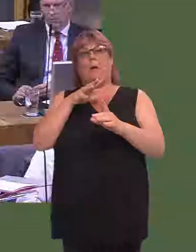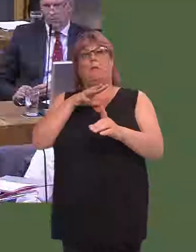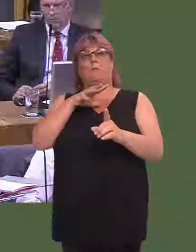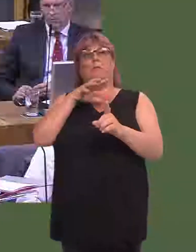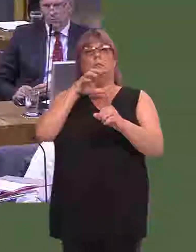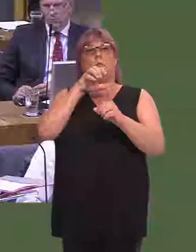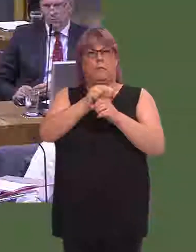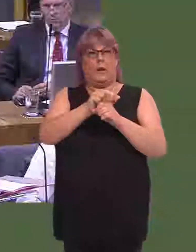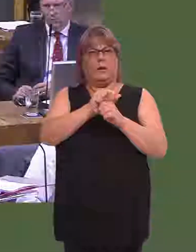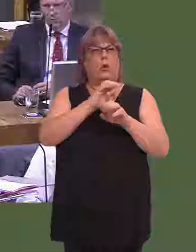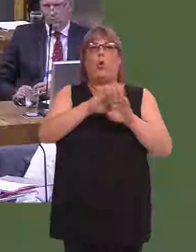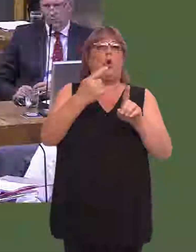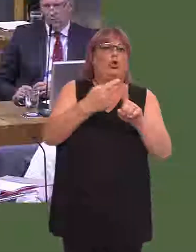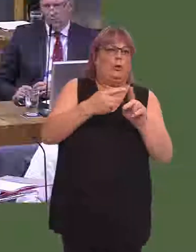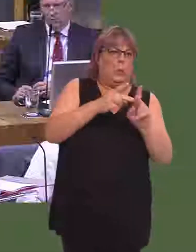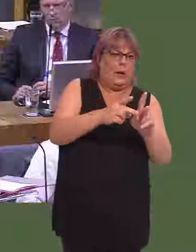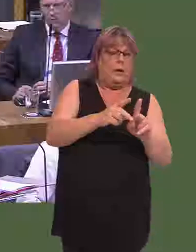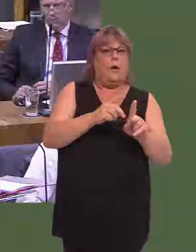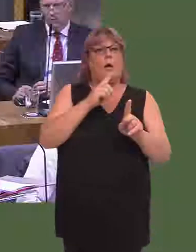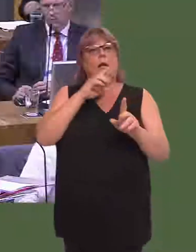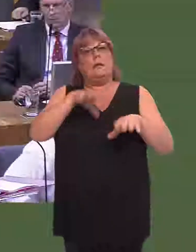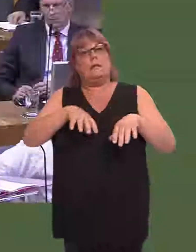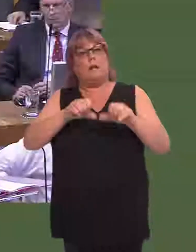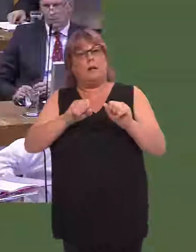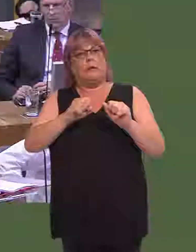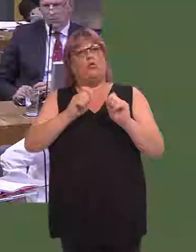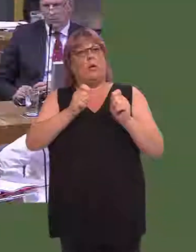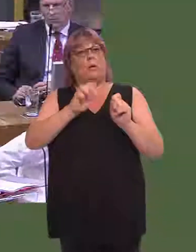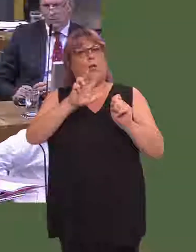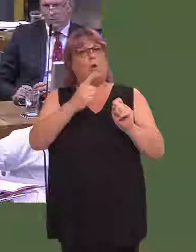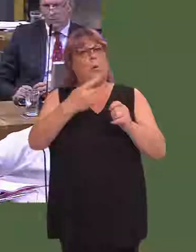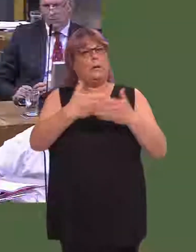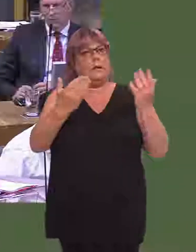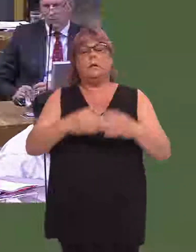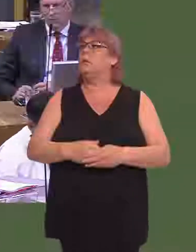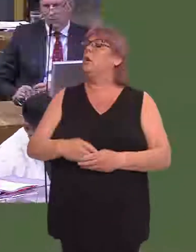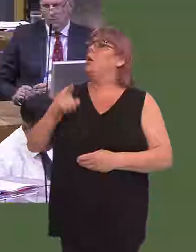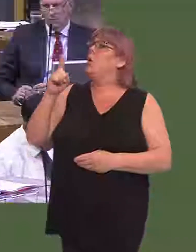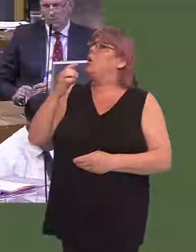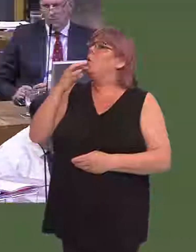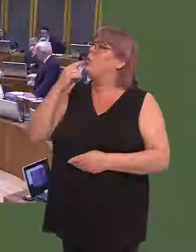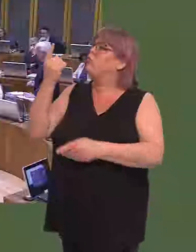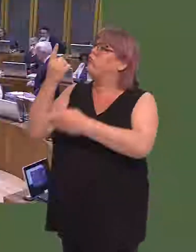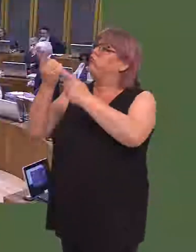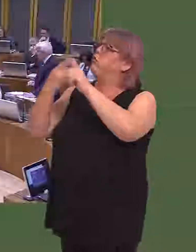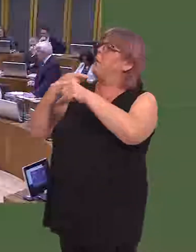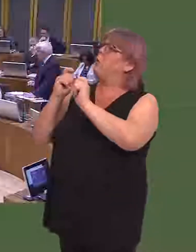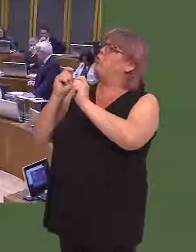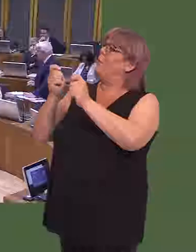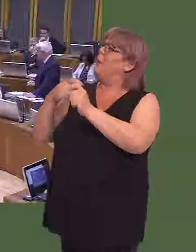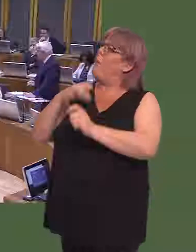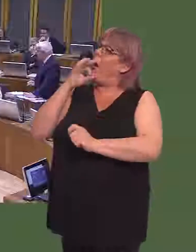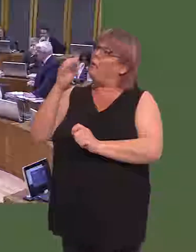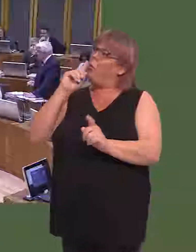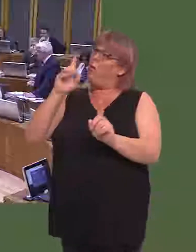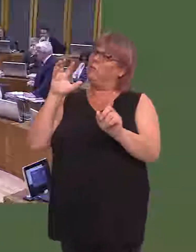of those diagnosed not via the urgent route started definitive treatment within the target time of 31 days. So you're talking about treatment, and I'm asking